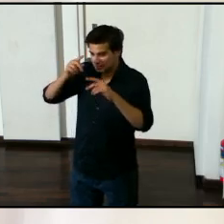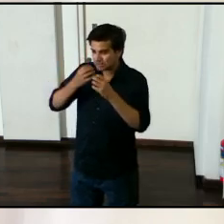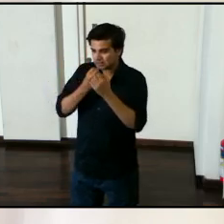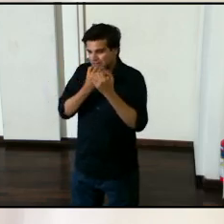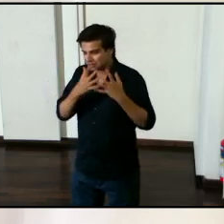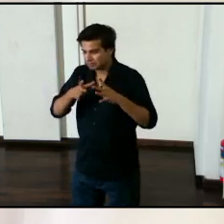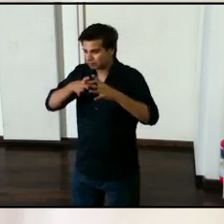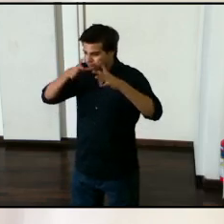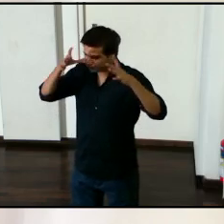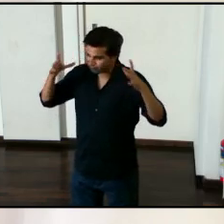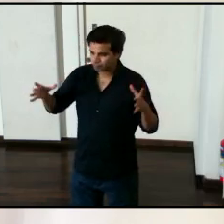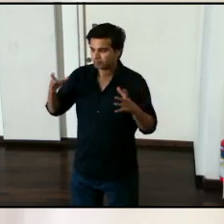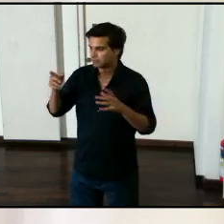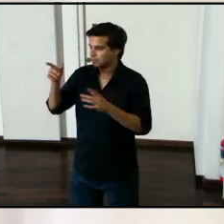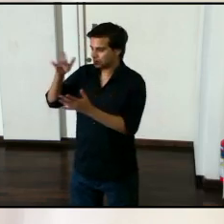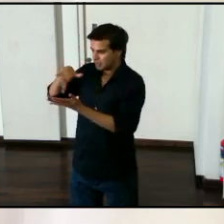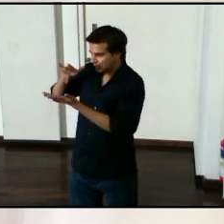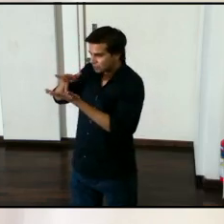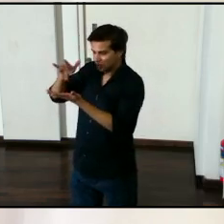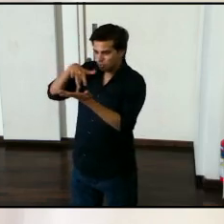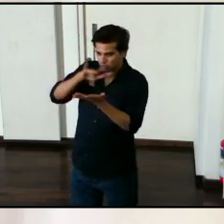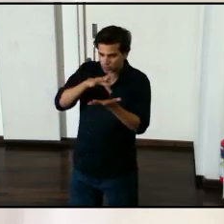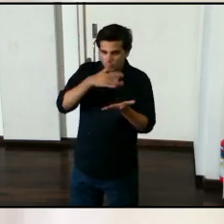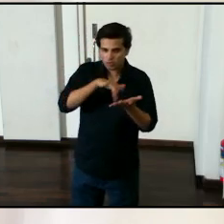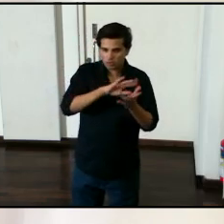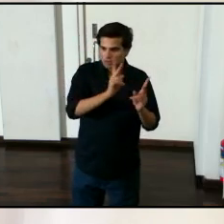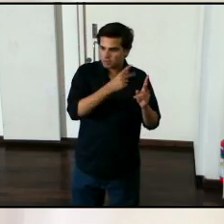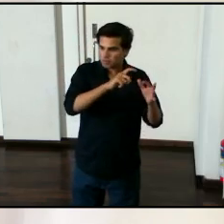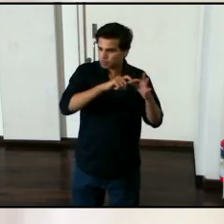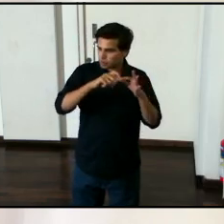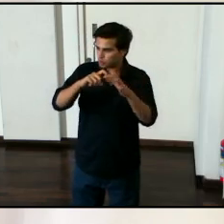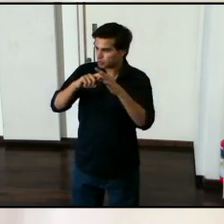have been raised from different parts of the country have been very different.